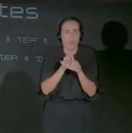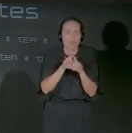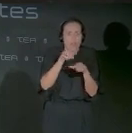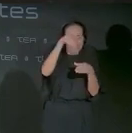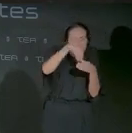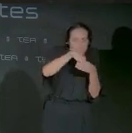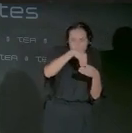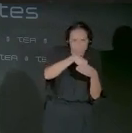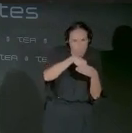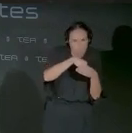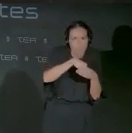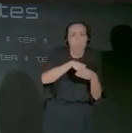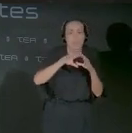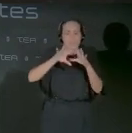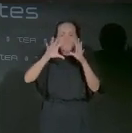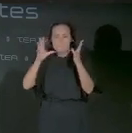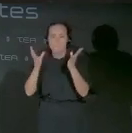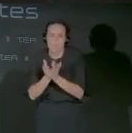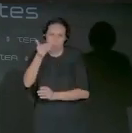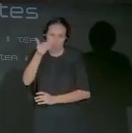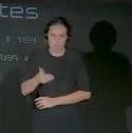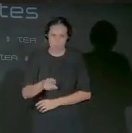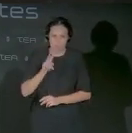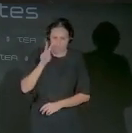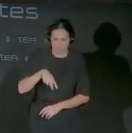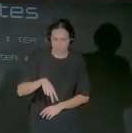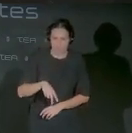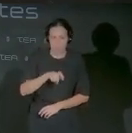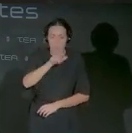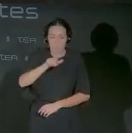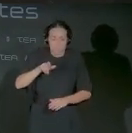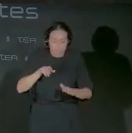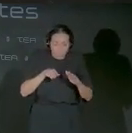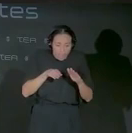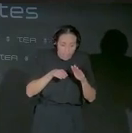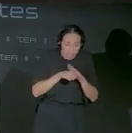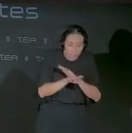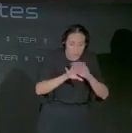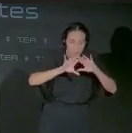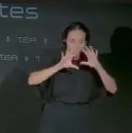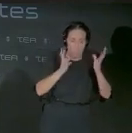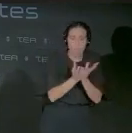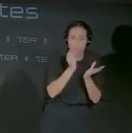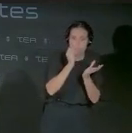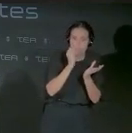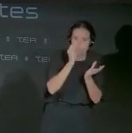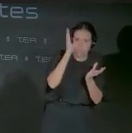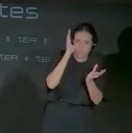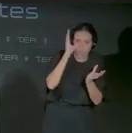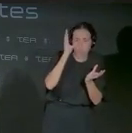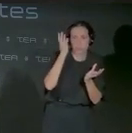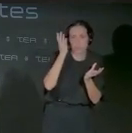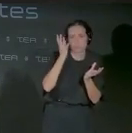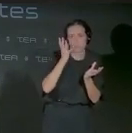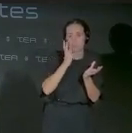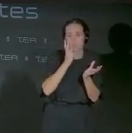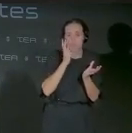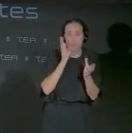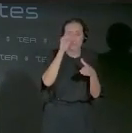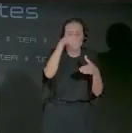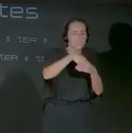it doesn't have to be a game. People go to the virtual world because of what's there, not because of the interface. I mean, if